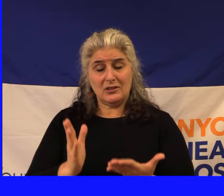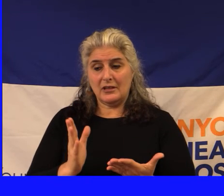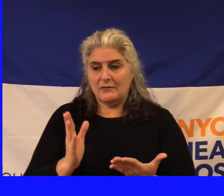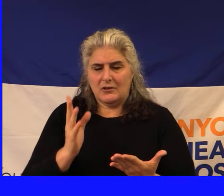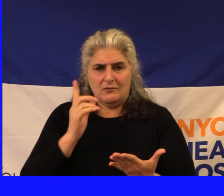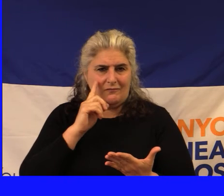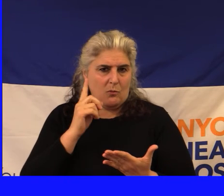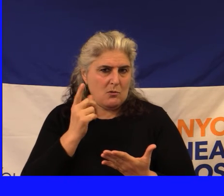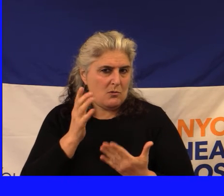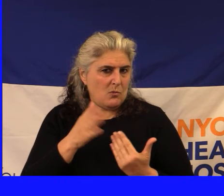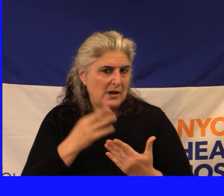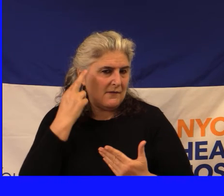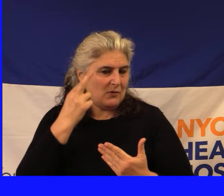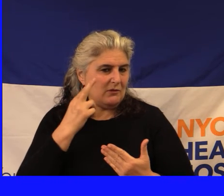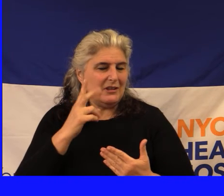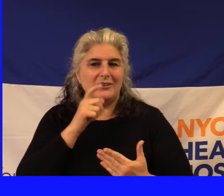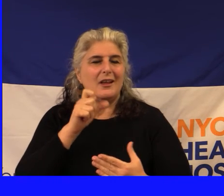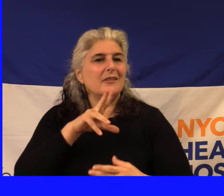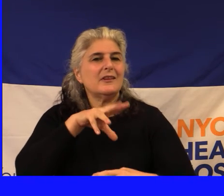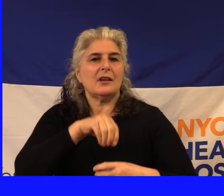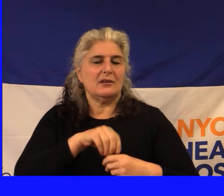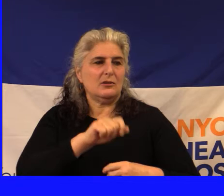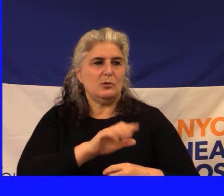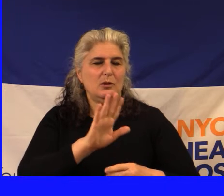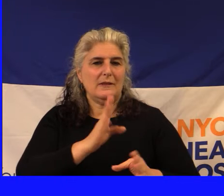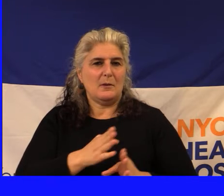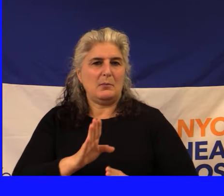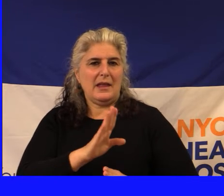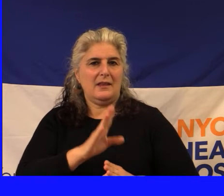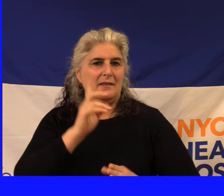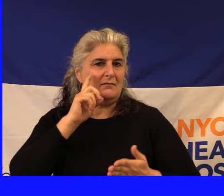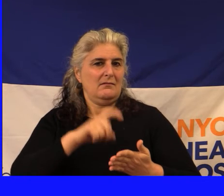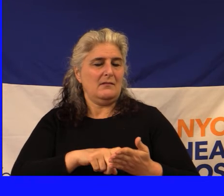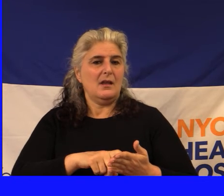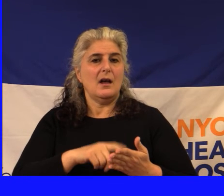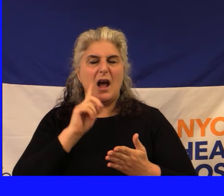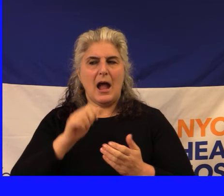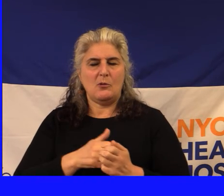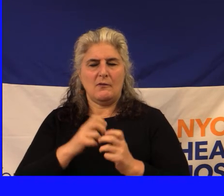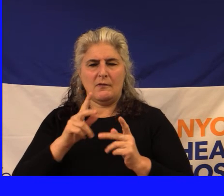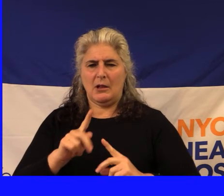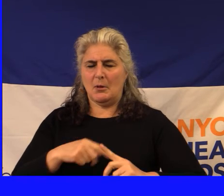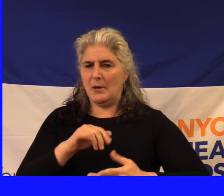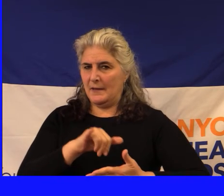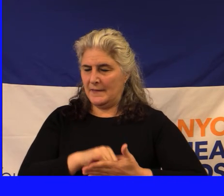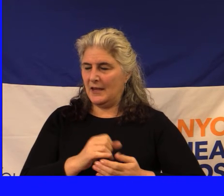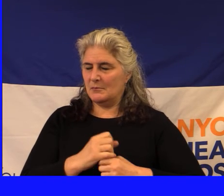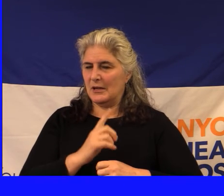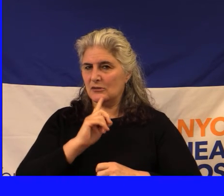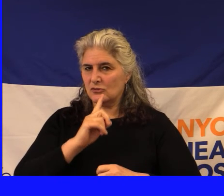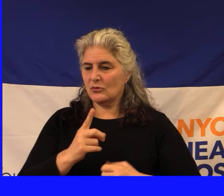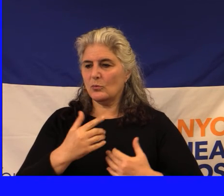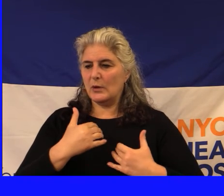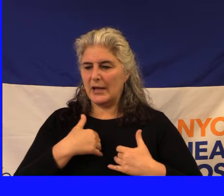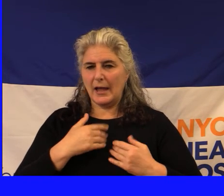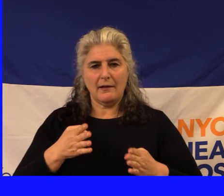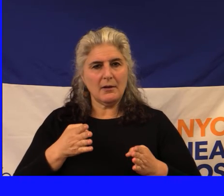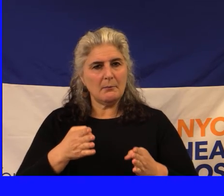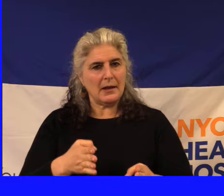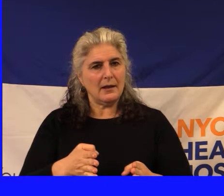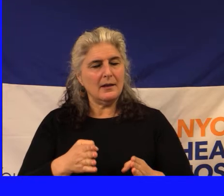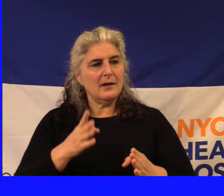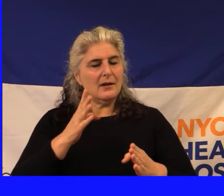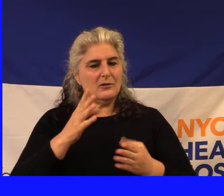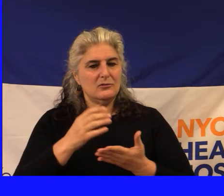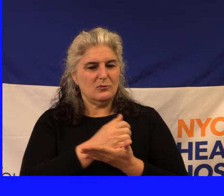get on the plan's radar. I'm going to follow up on that and make sure that we have a mechanism for getting that